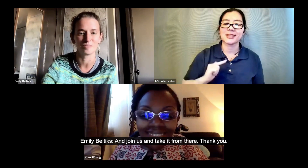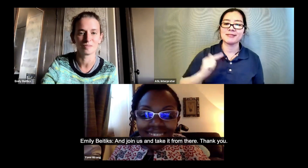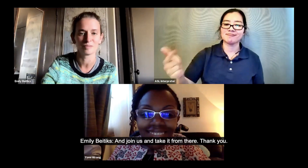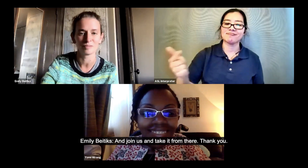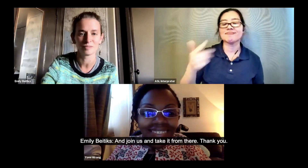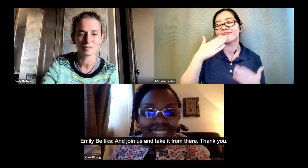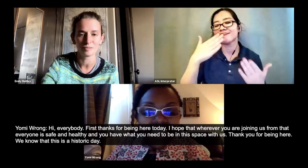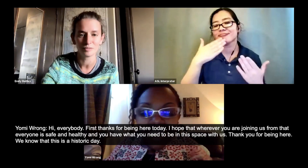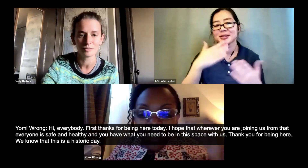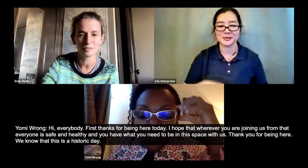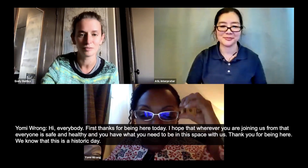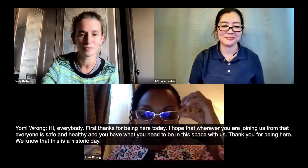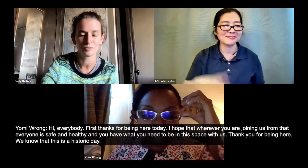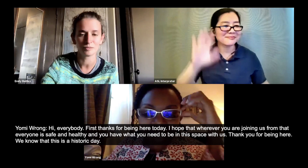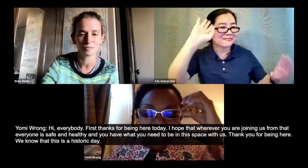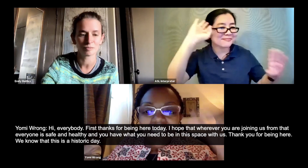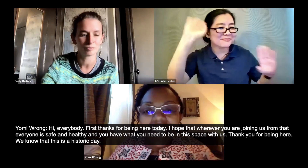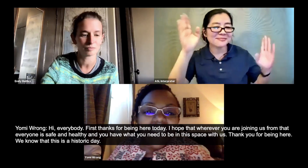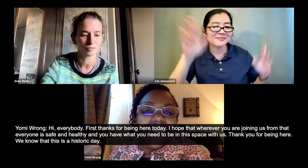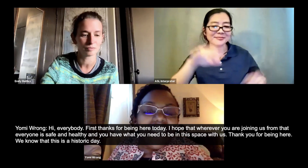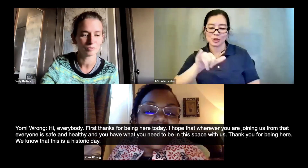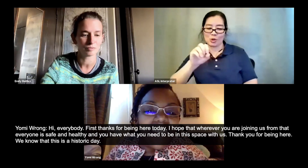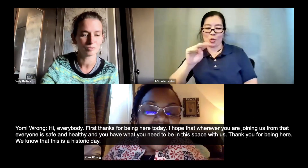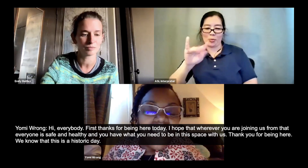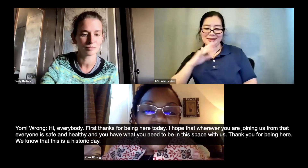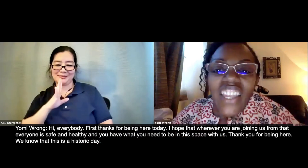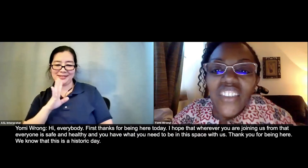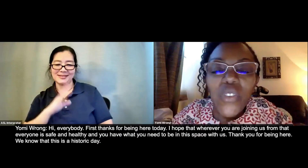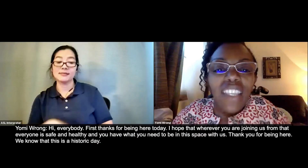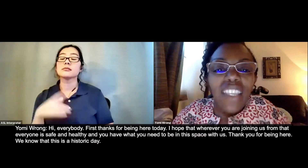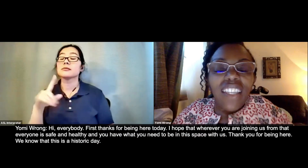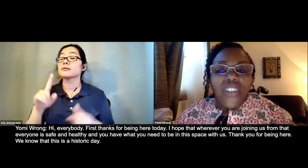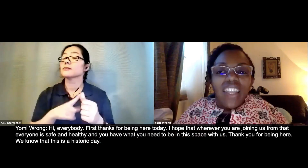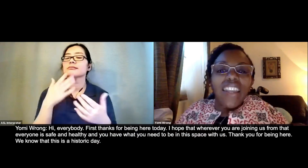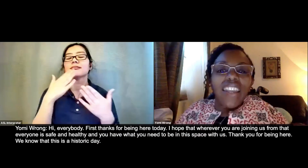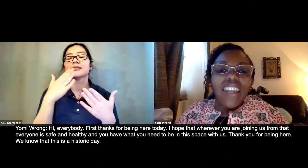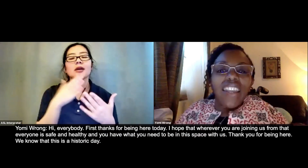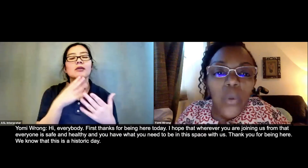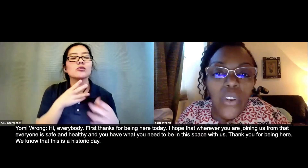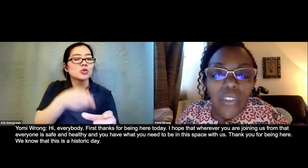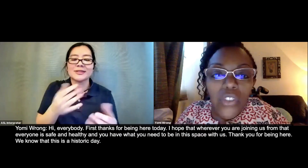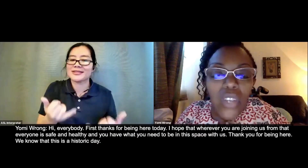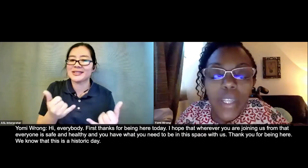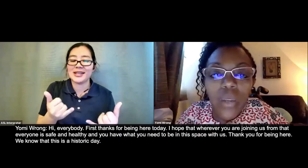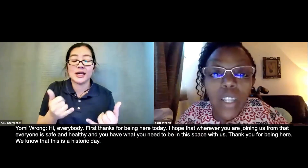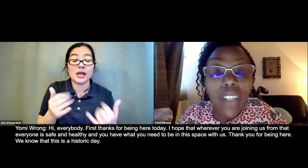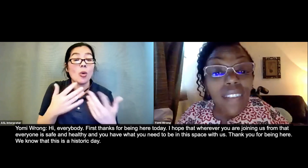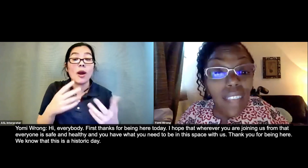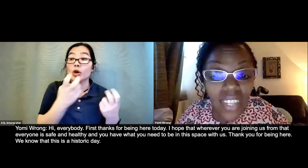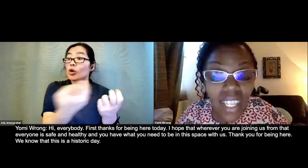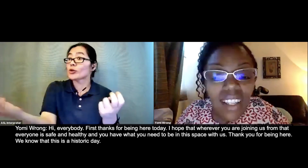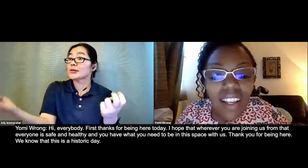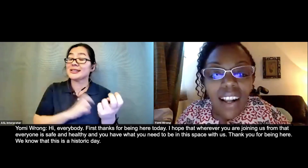you. Hi, everybody. First, thanks for being here today. I hope that wherever you're joining us from, that everyone